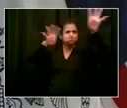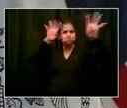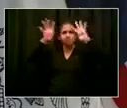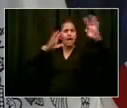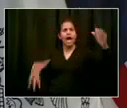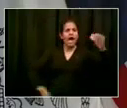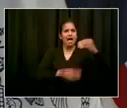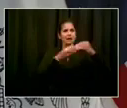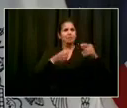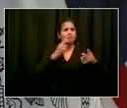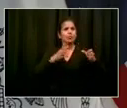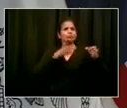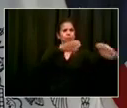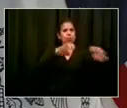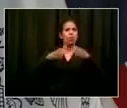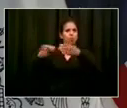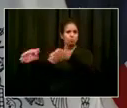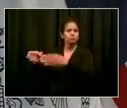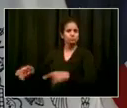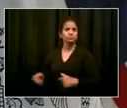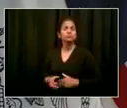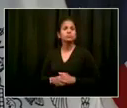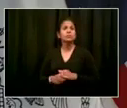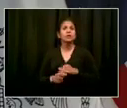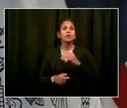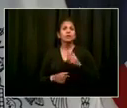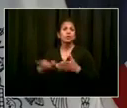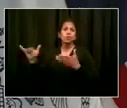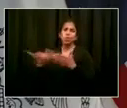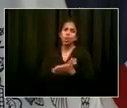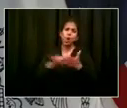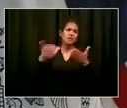this big, intense, crowded